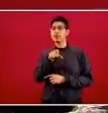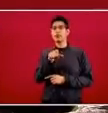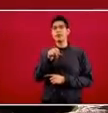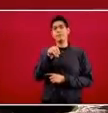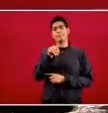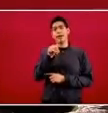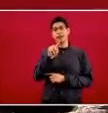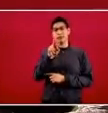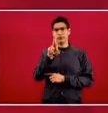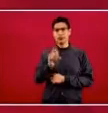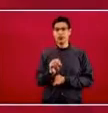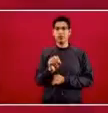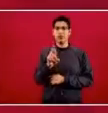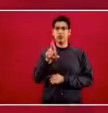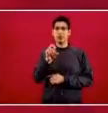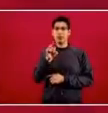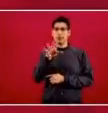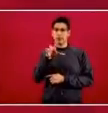So I would like to